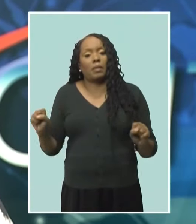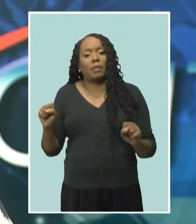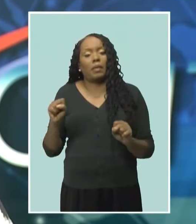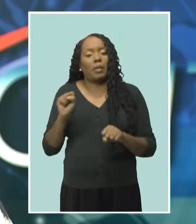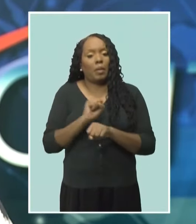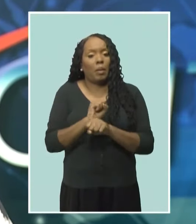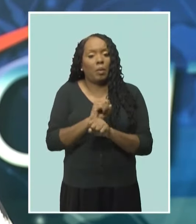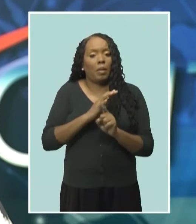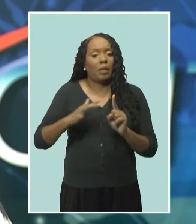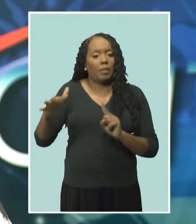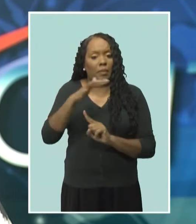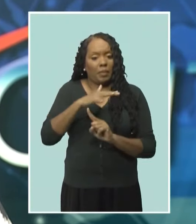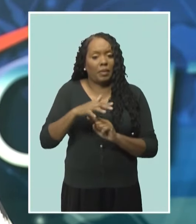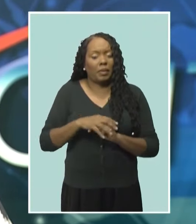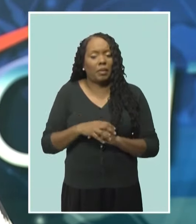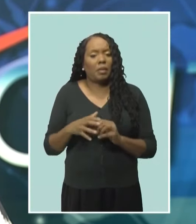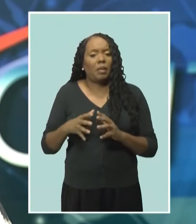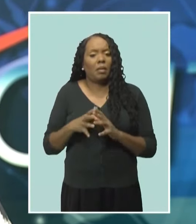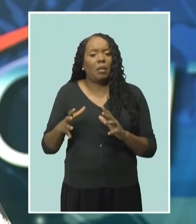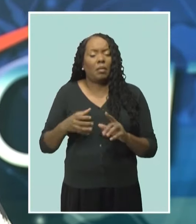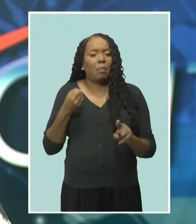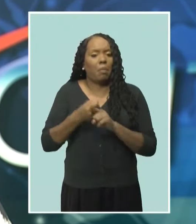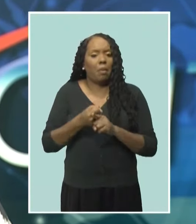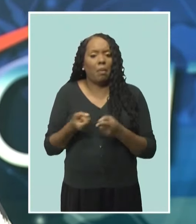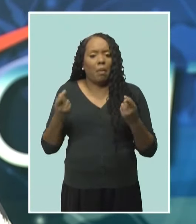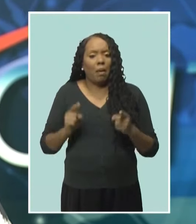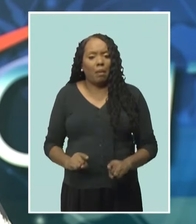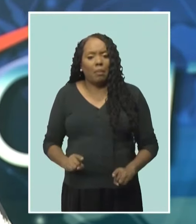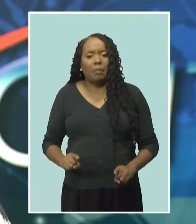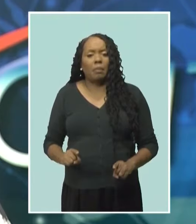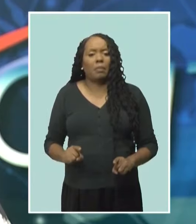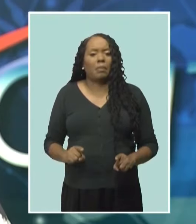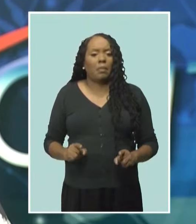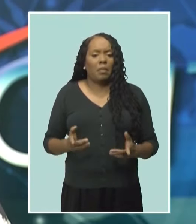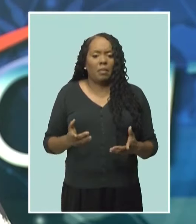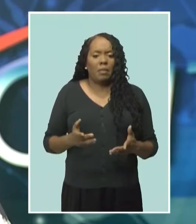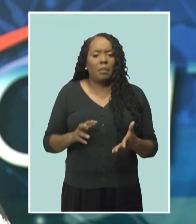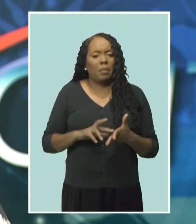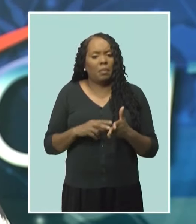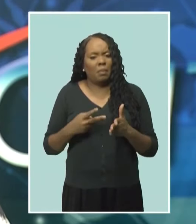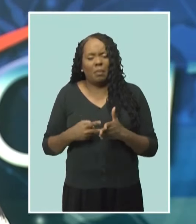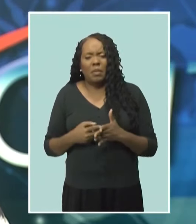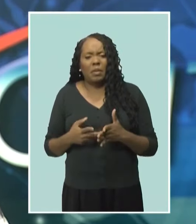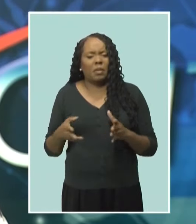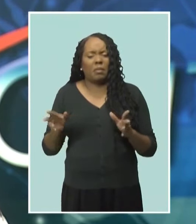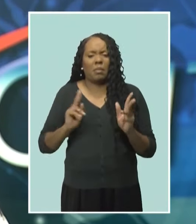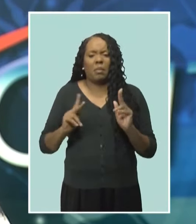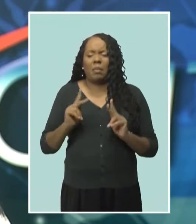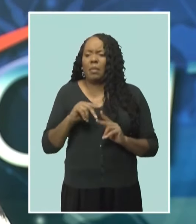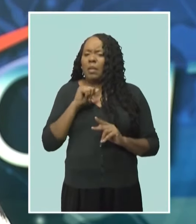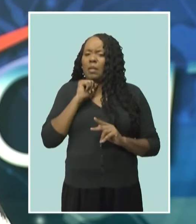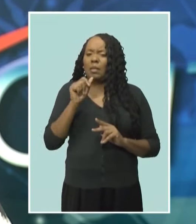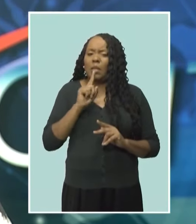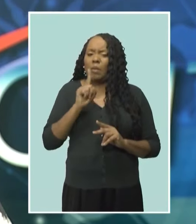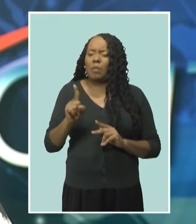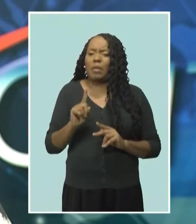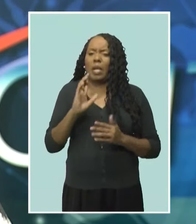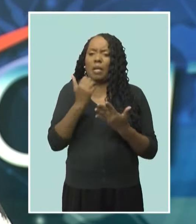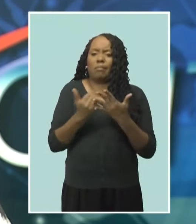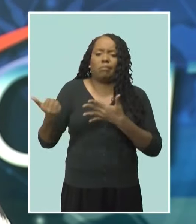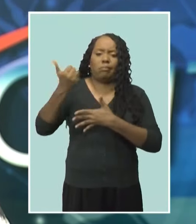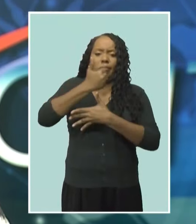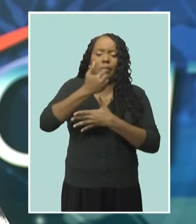Ms. Moore said the fact that such accidents are taking place points to a disturbing trend of safety lapses in the